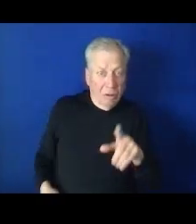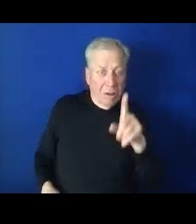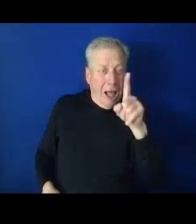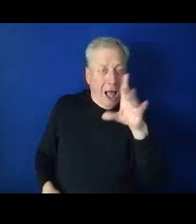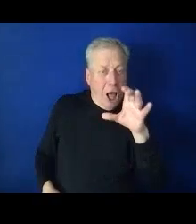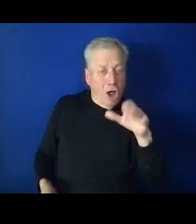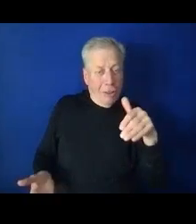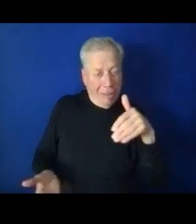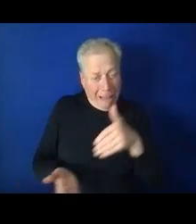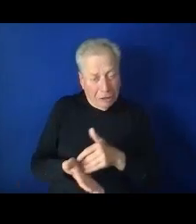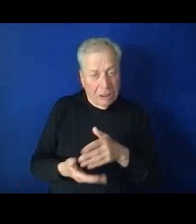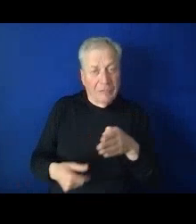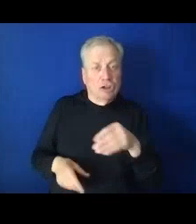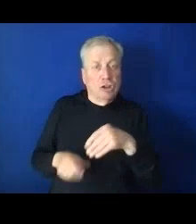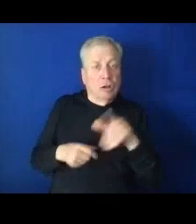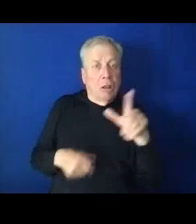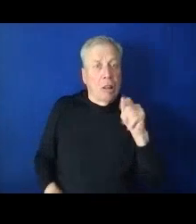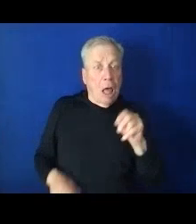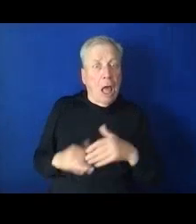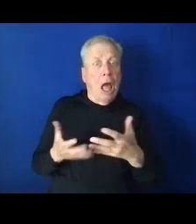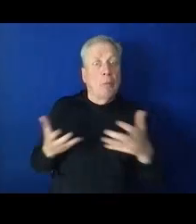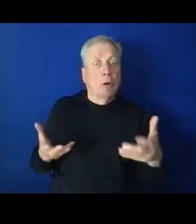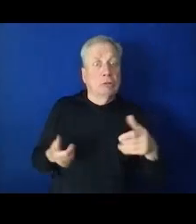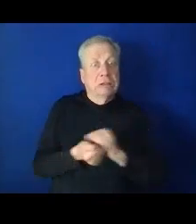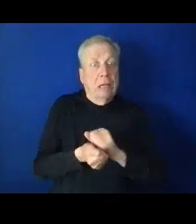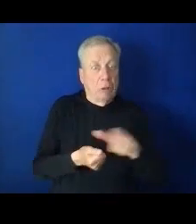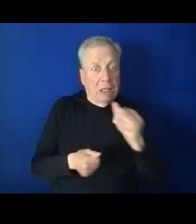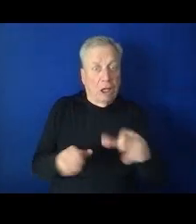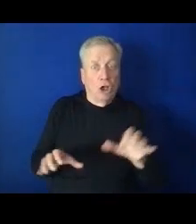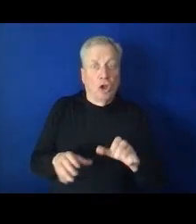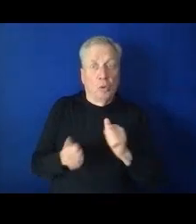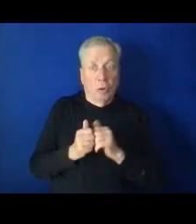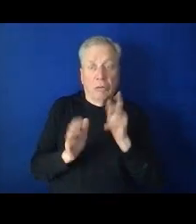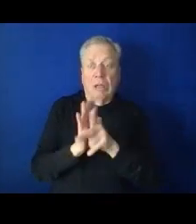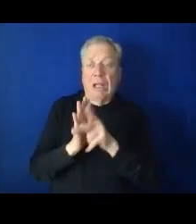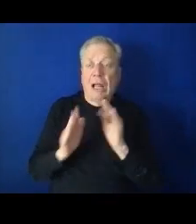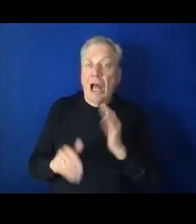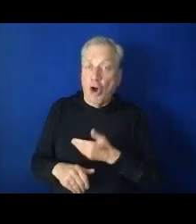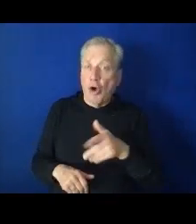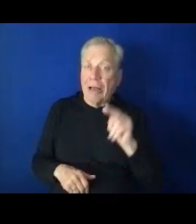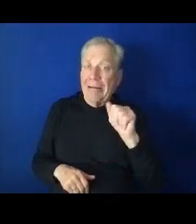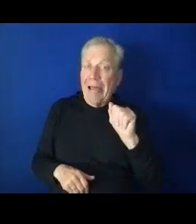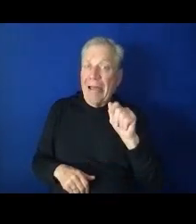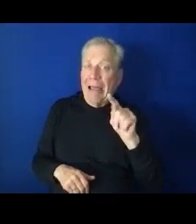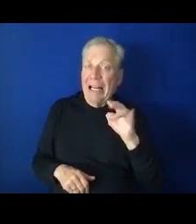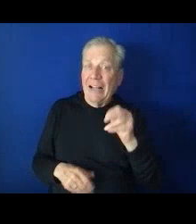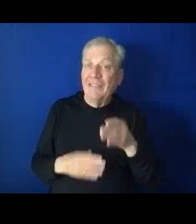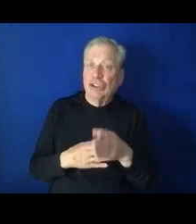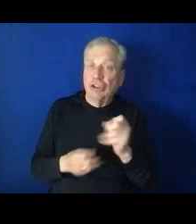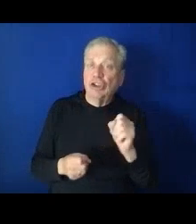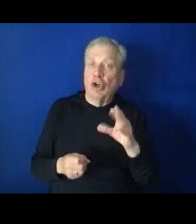in Yellowstone Lake and how much damage they can do predating on our native fish species. So this is what we're dealing